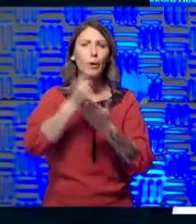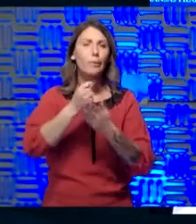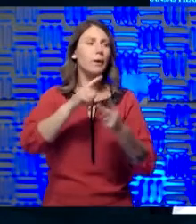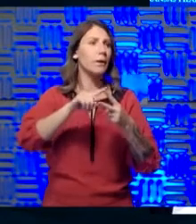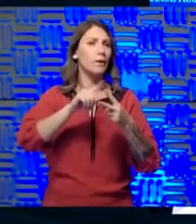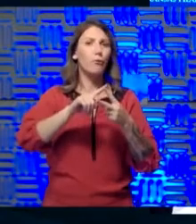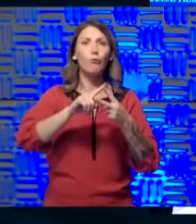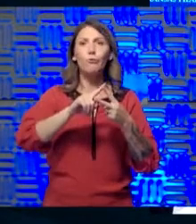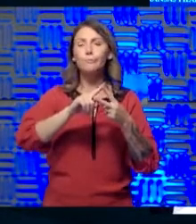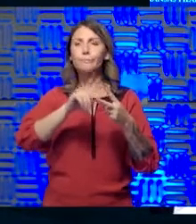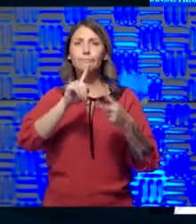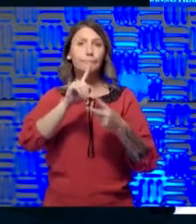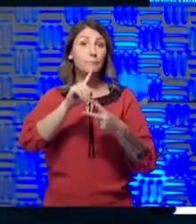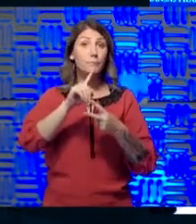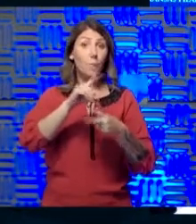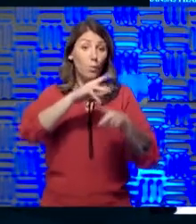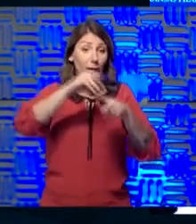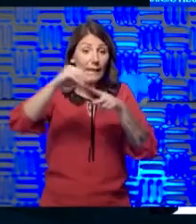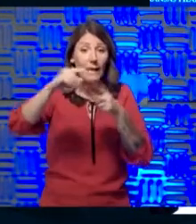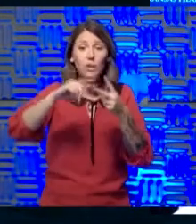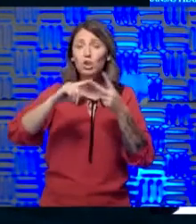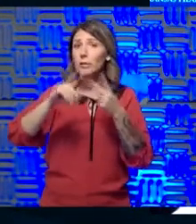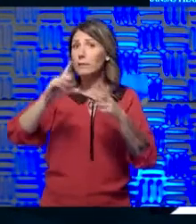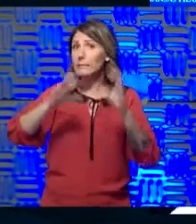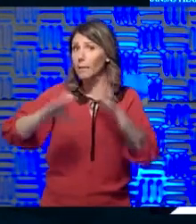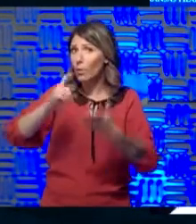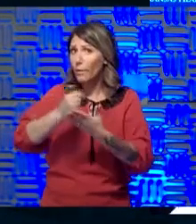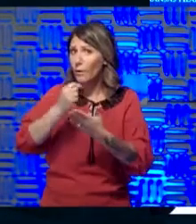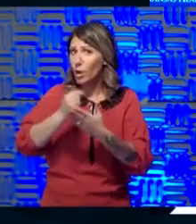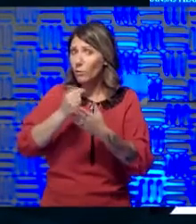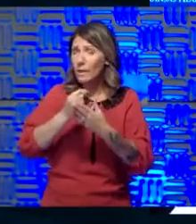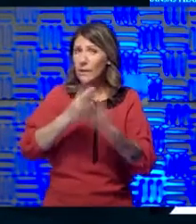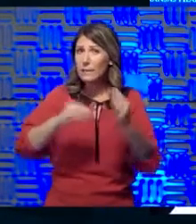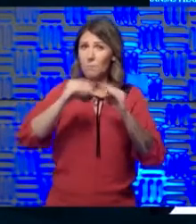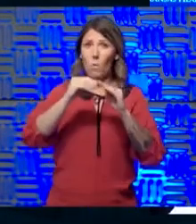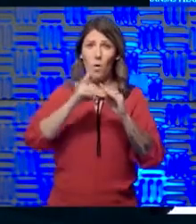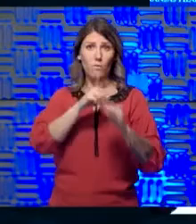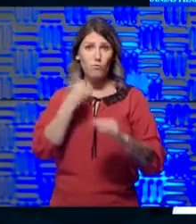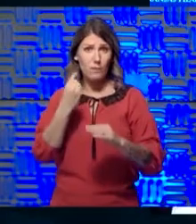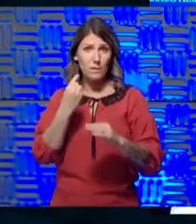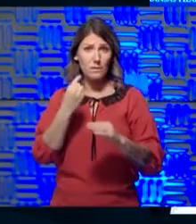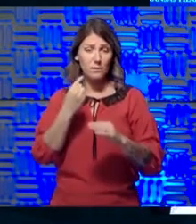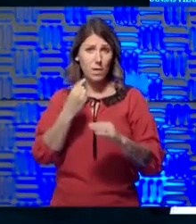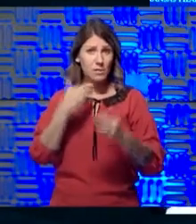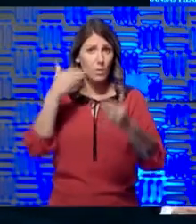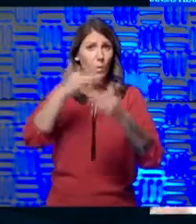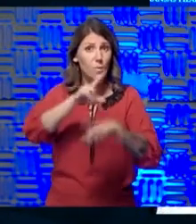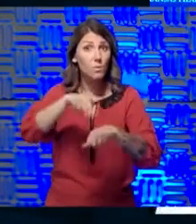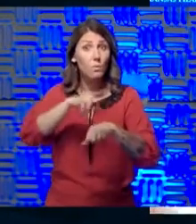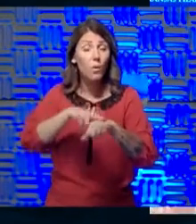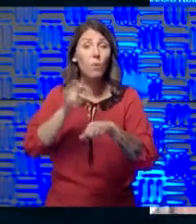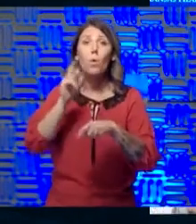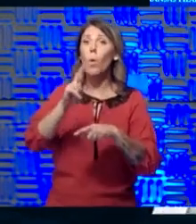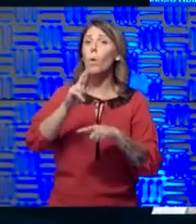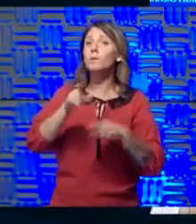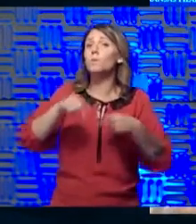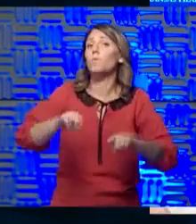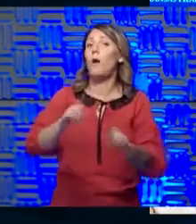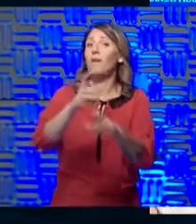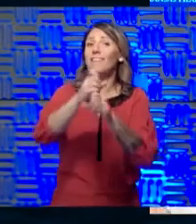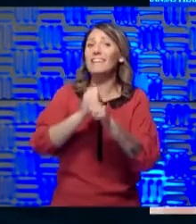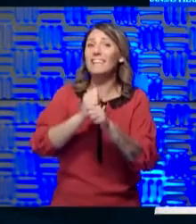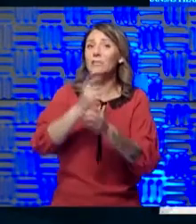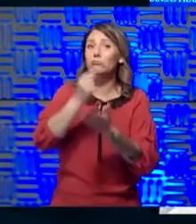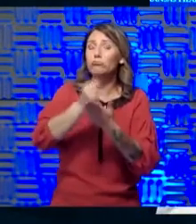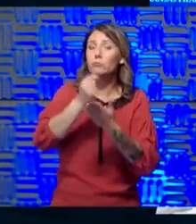sense that it takes for patients' risk around COVID to return closer to normal? Is it just when they're getting treatment, or does it stay with